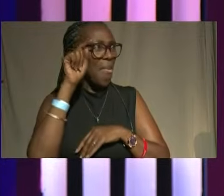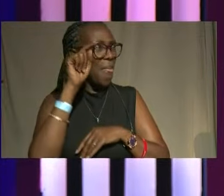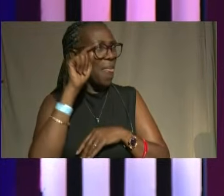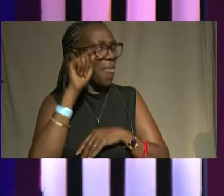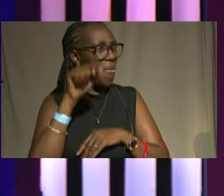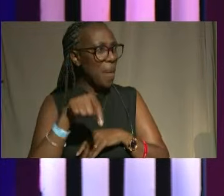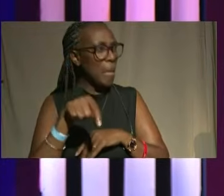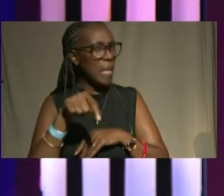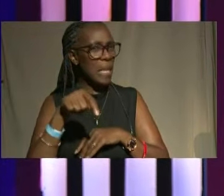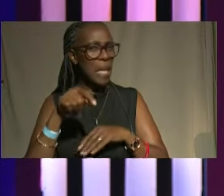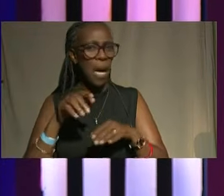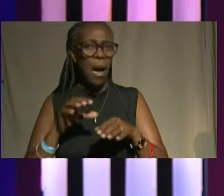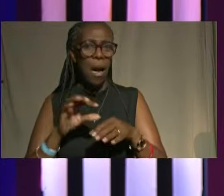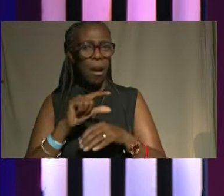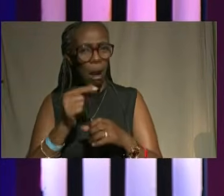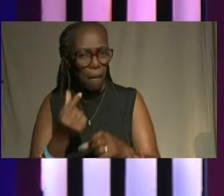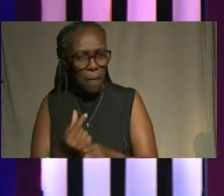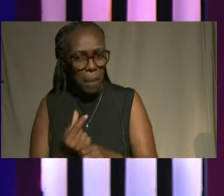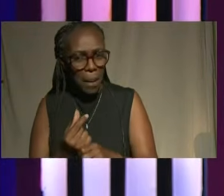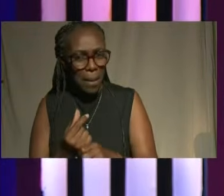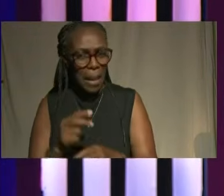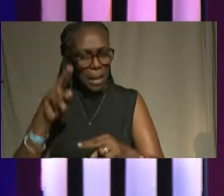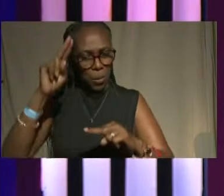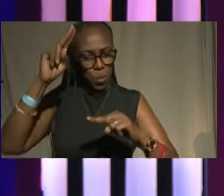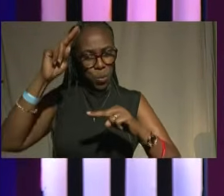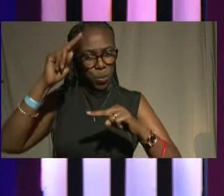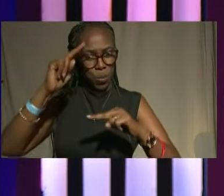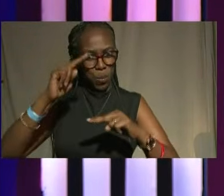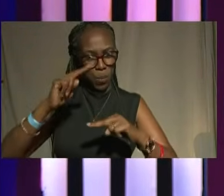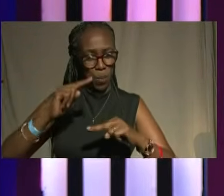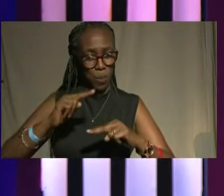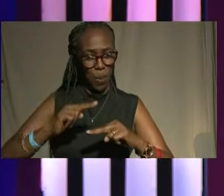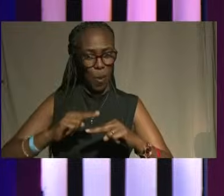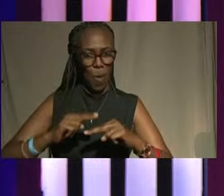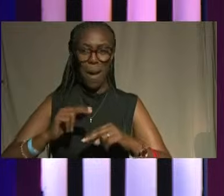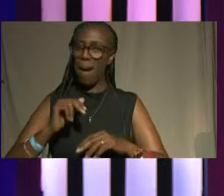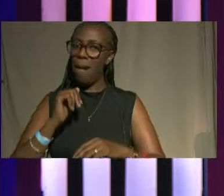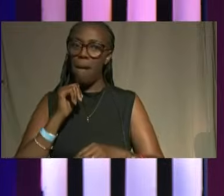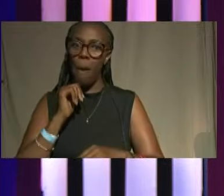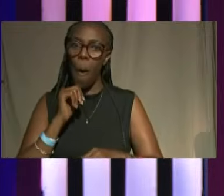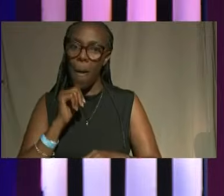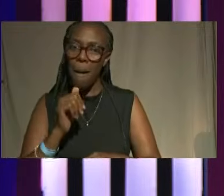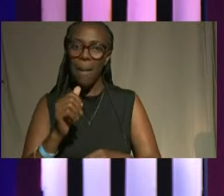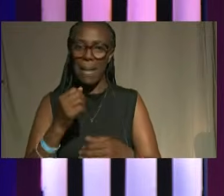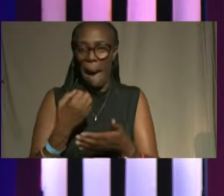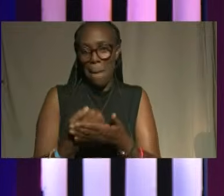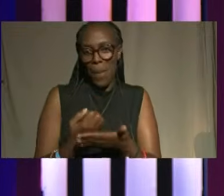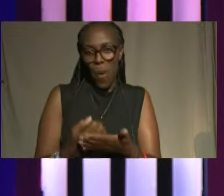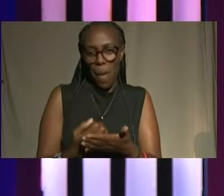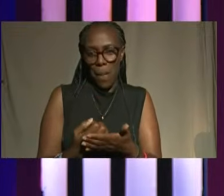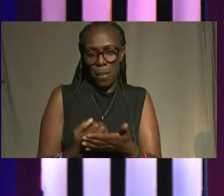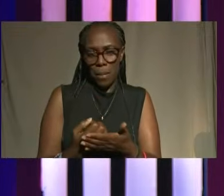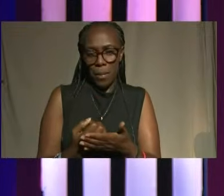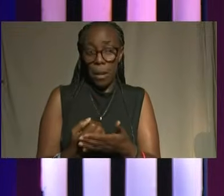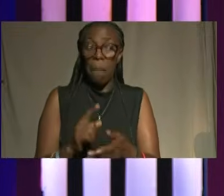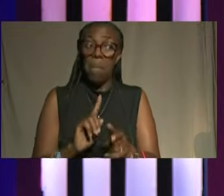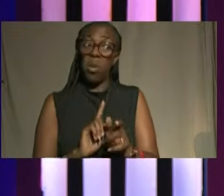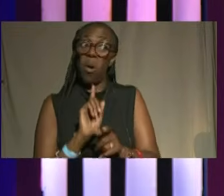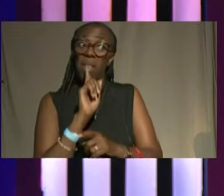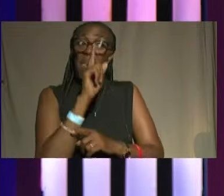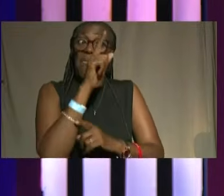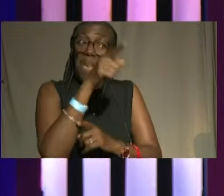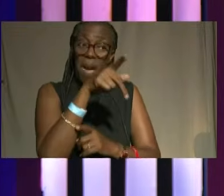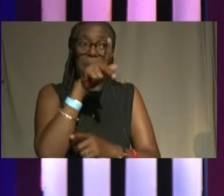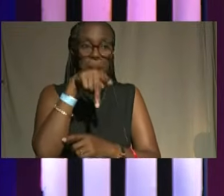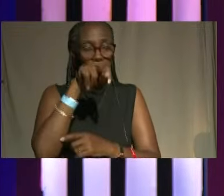the participation rate in the job market is 68%, the highest it has ever been. Under their watch, people lost jobs. They